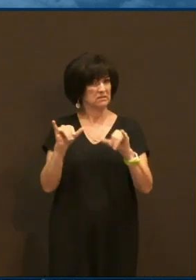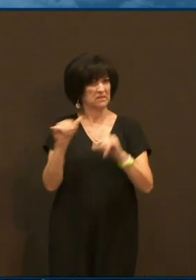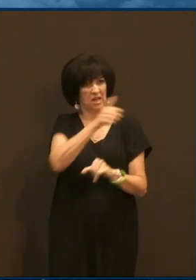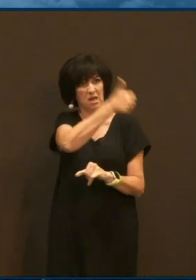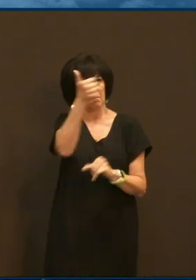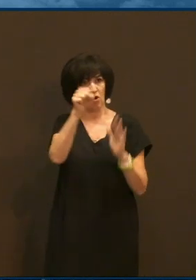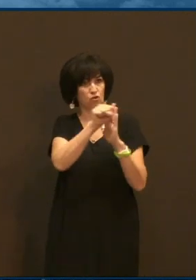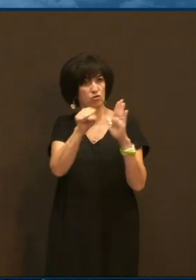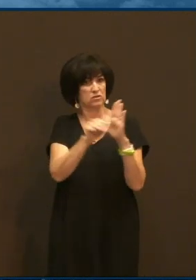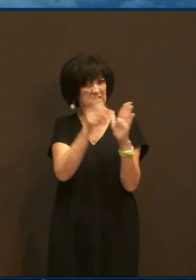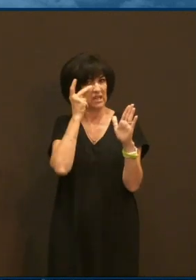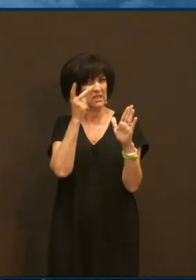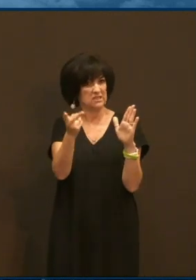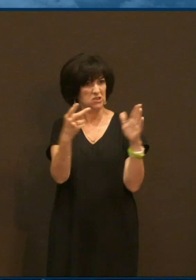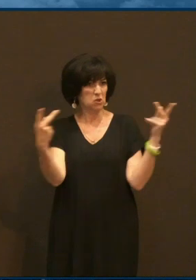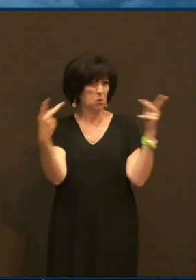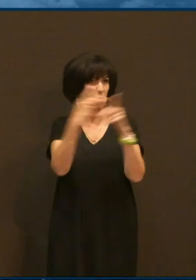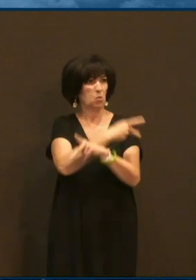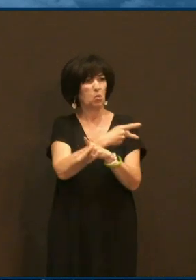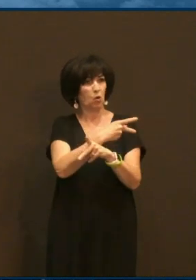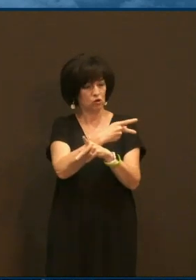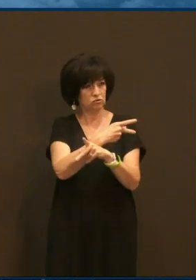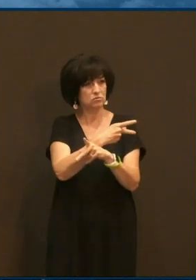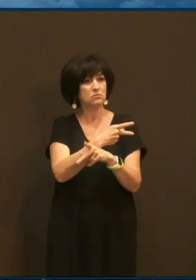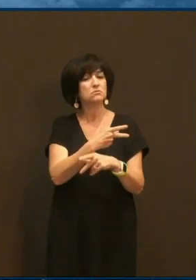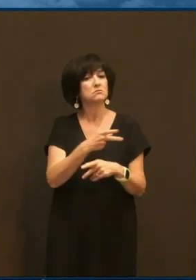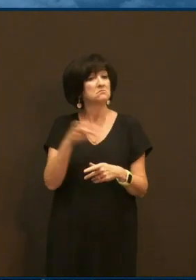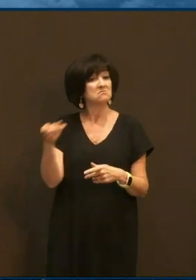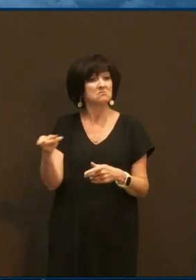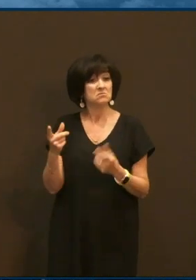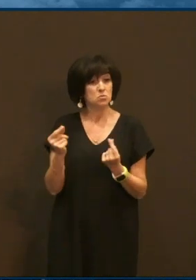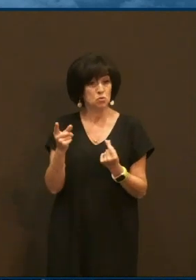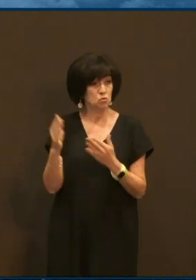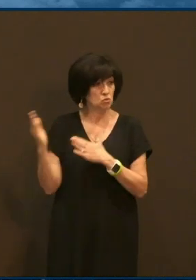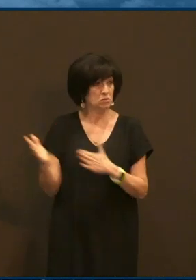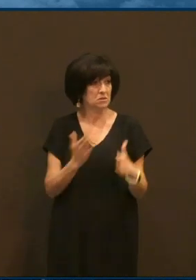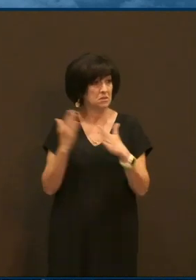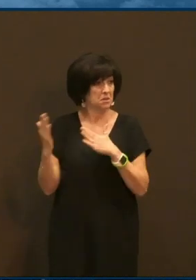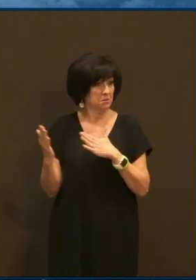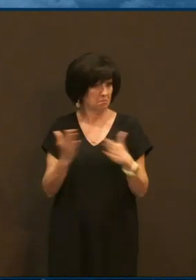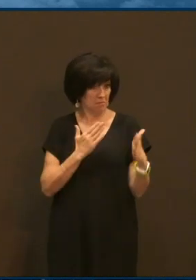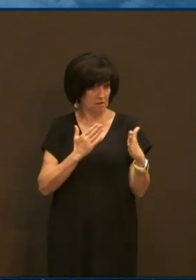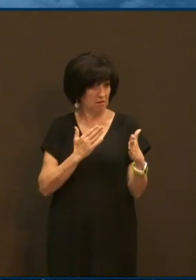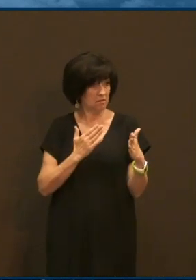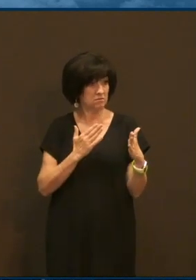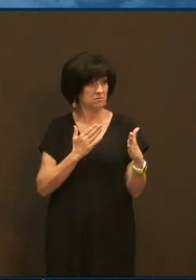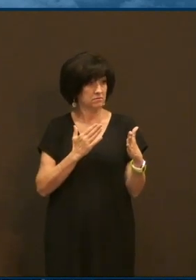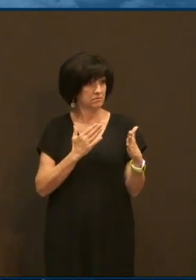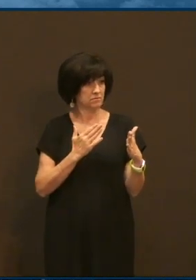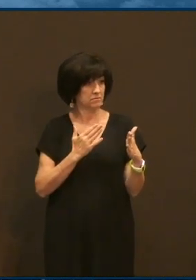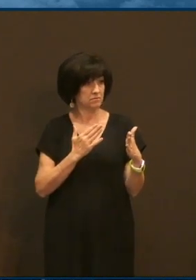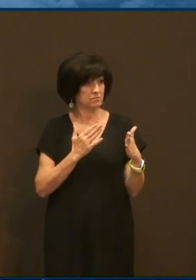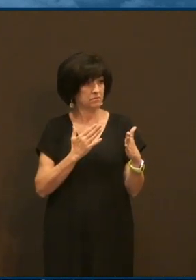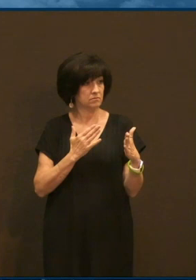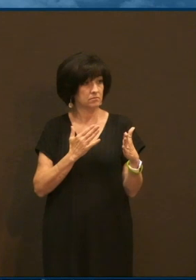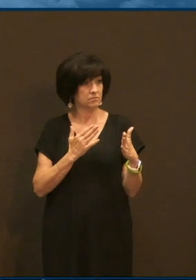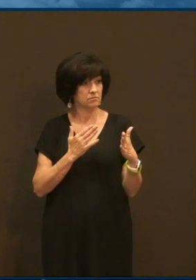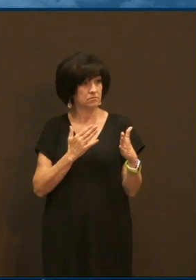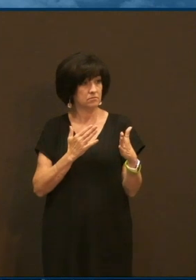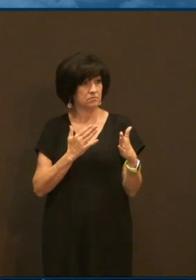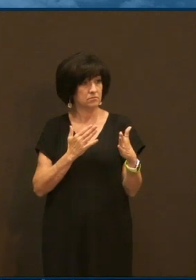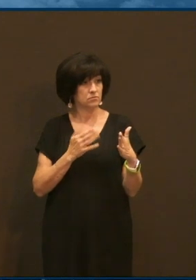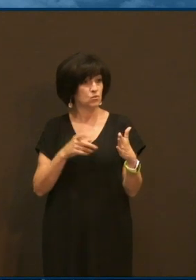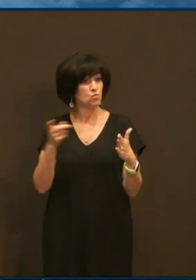had several questions from the other end. If Delaware sees a major increase in cases, what will you do in terms of